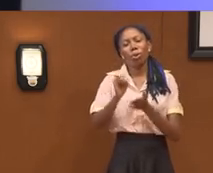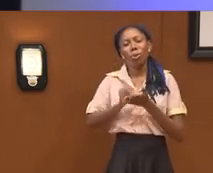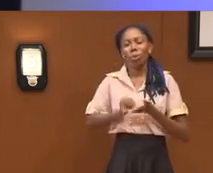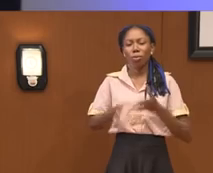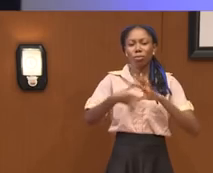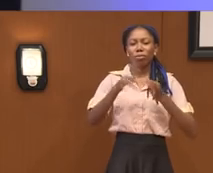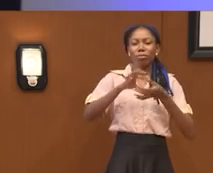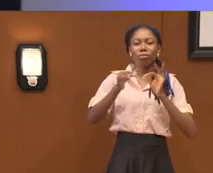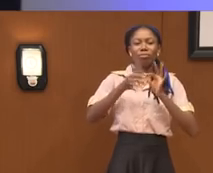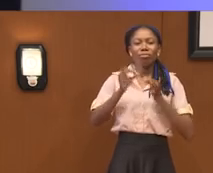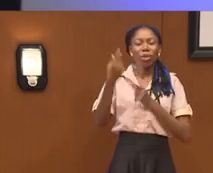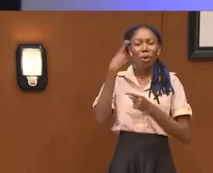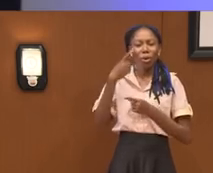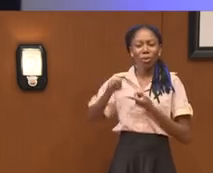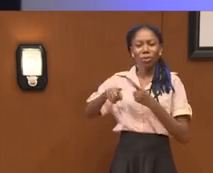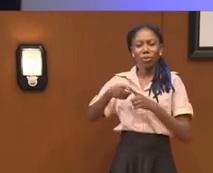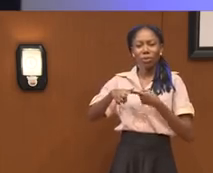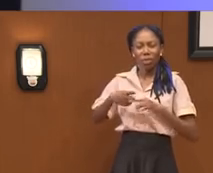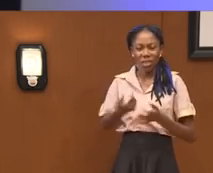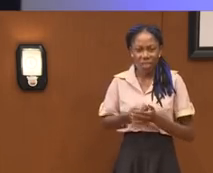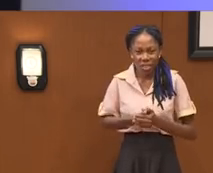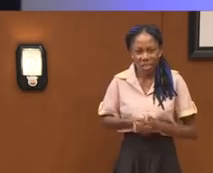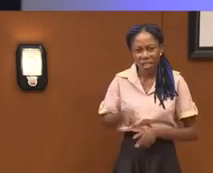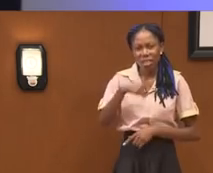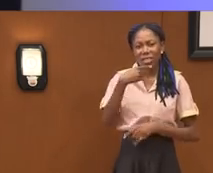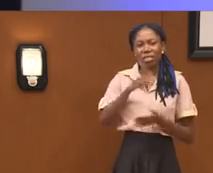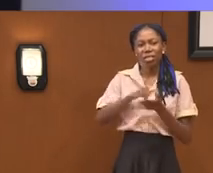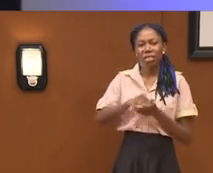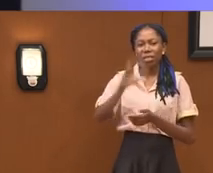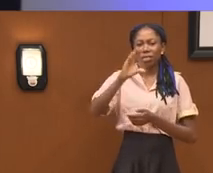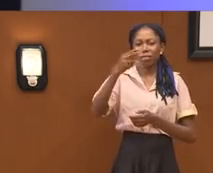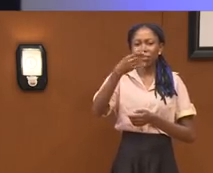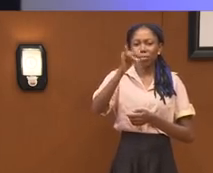with the landlord. The man's name is Chima. He said Chima took